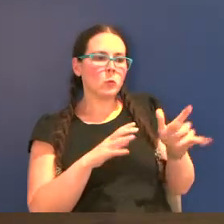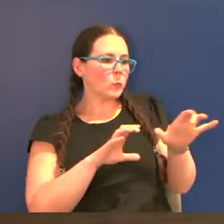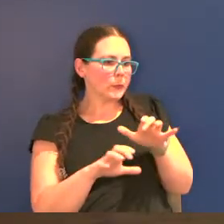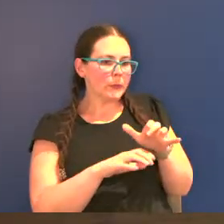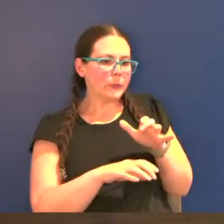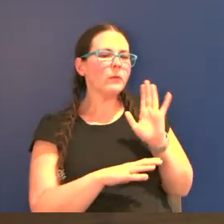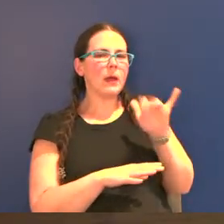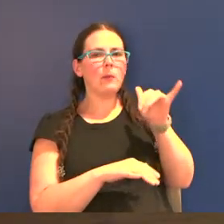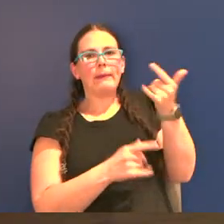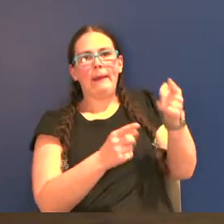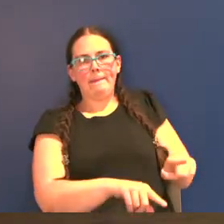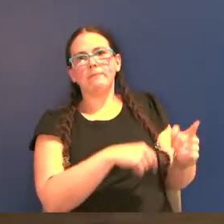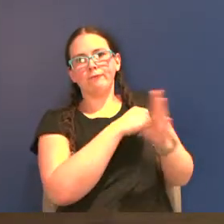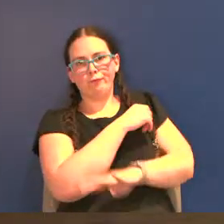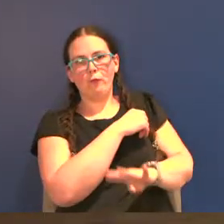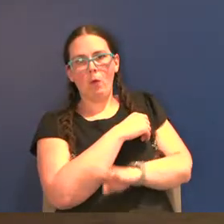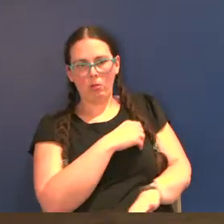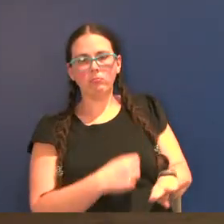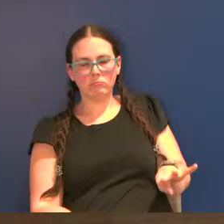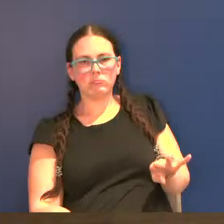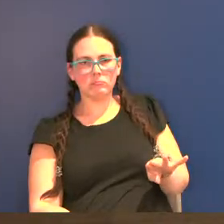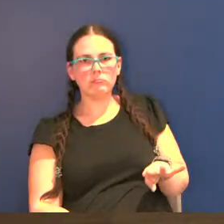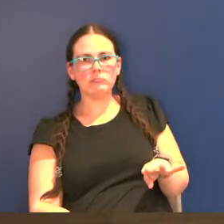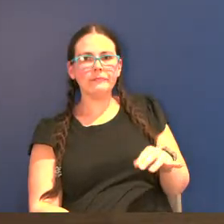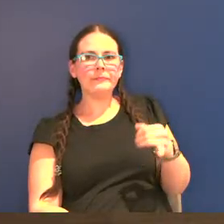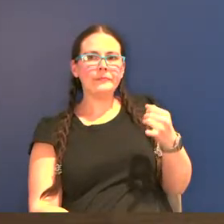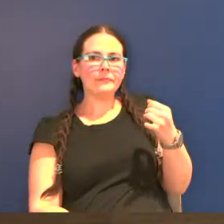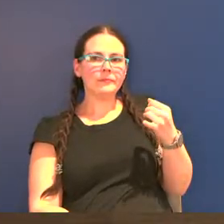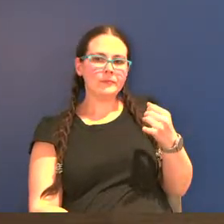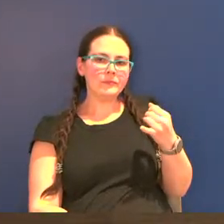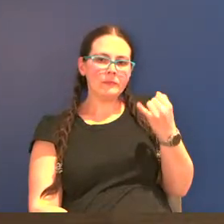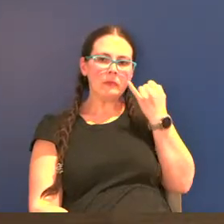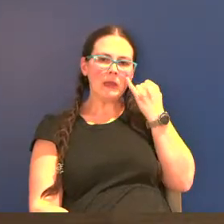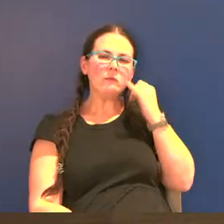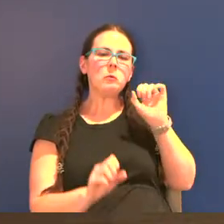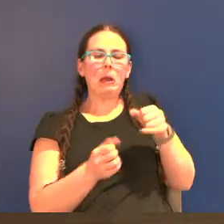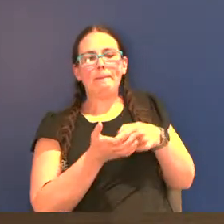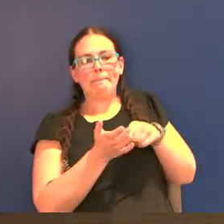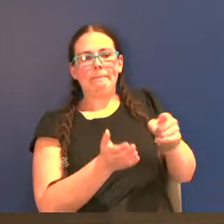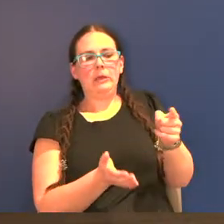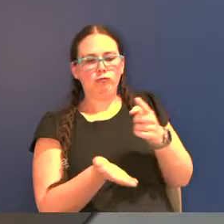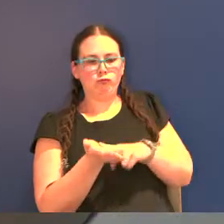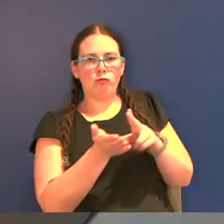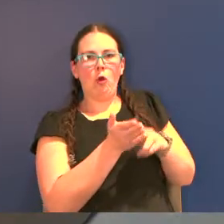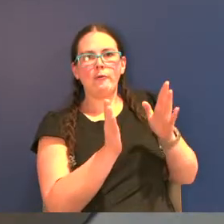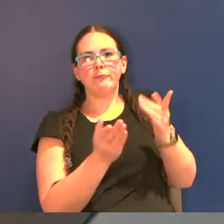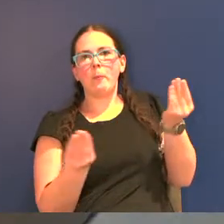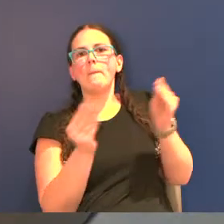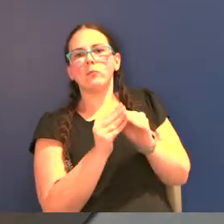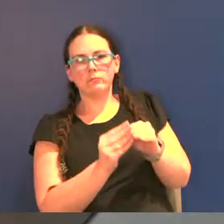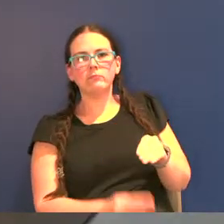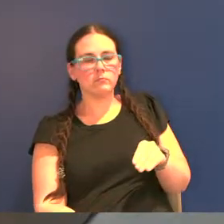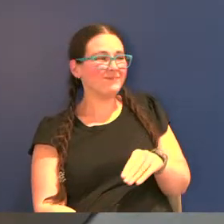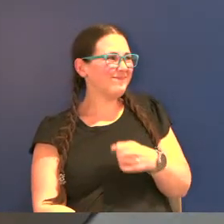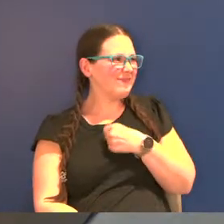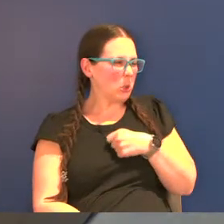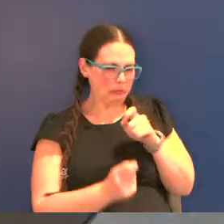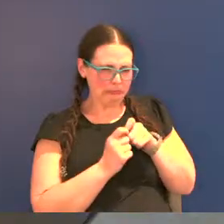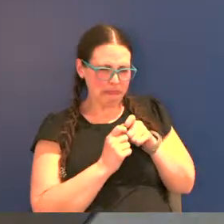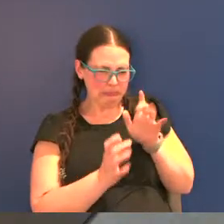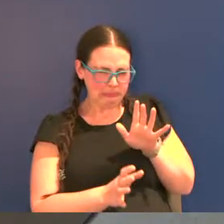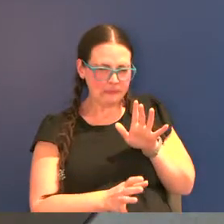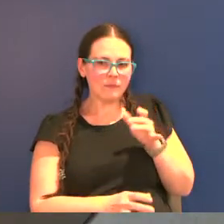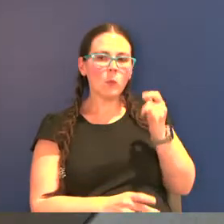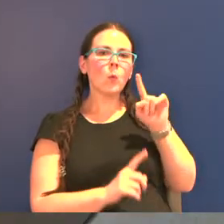in the fall if we were able to compensate our contractors. And sorry to be so nitpicky, when you